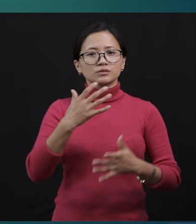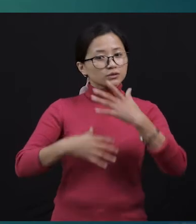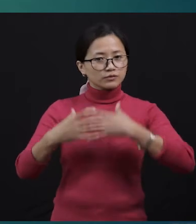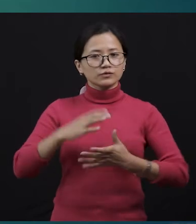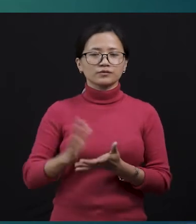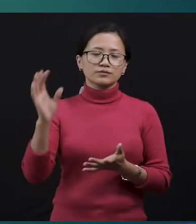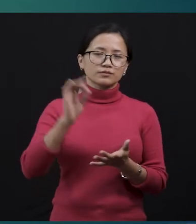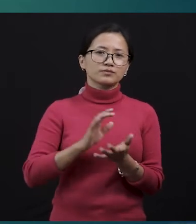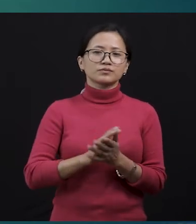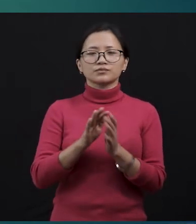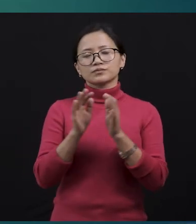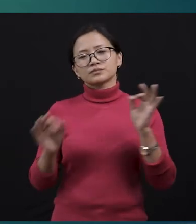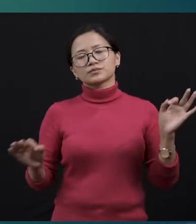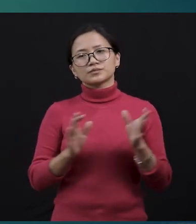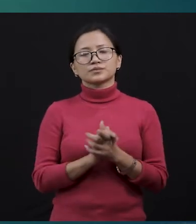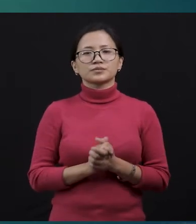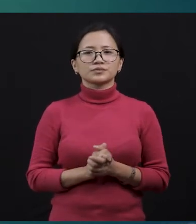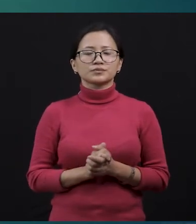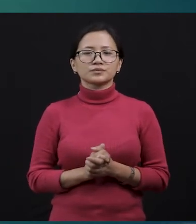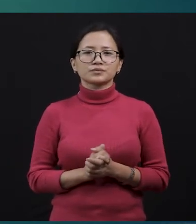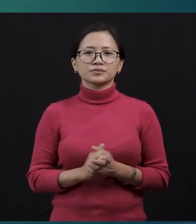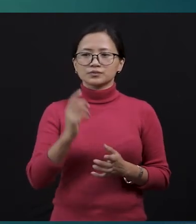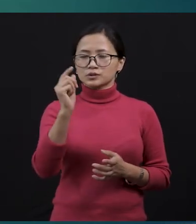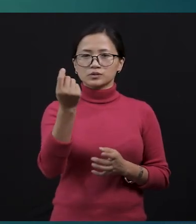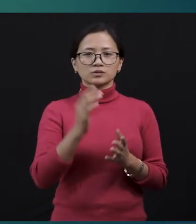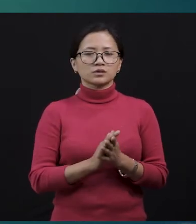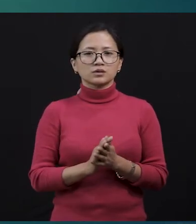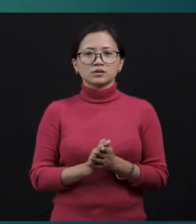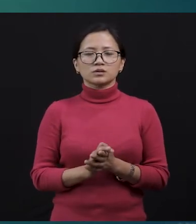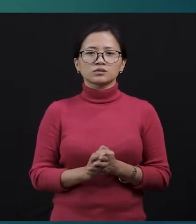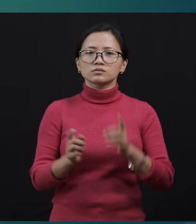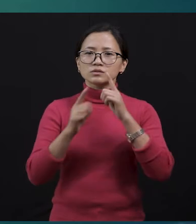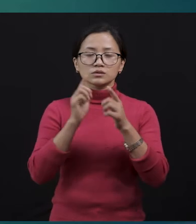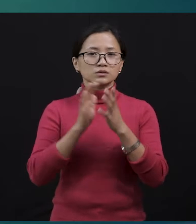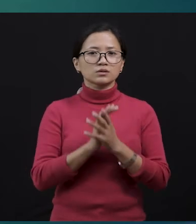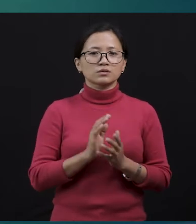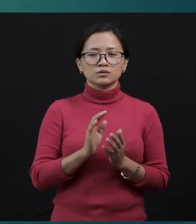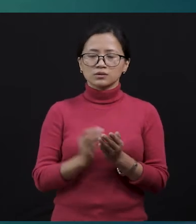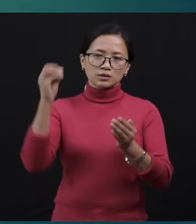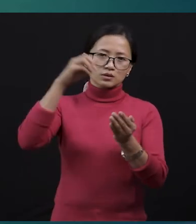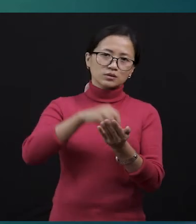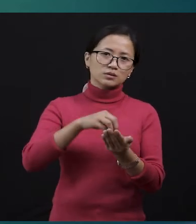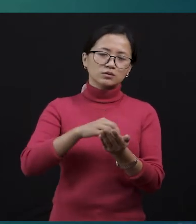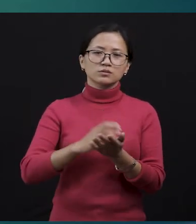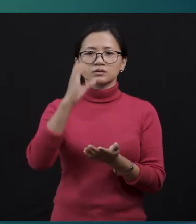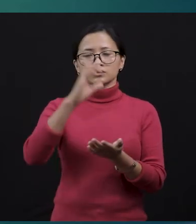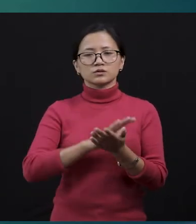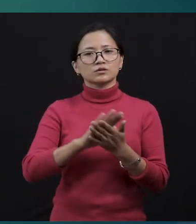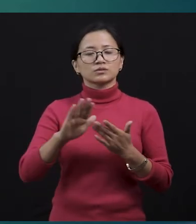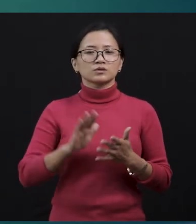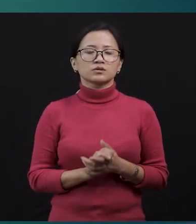And her story is not just a story that we are discussing about, but this is included in the